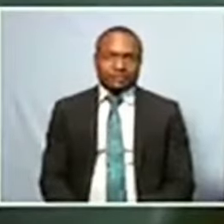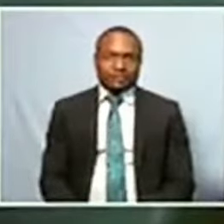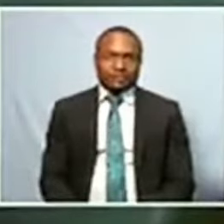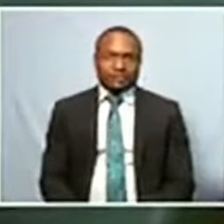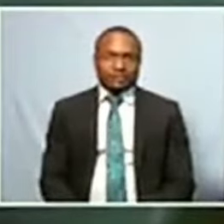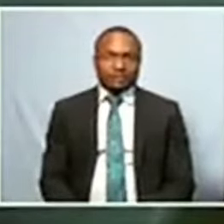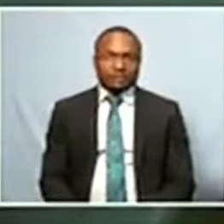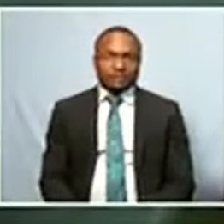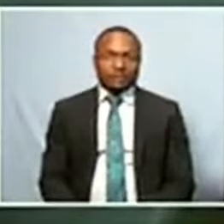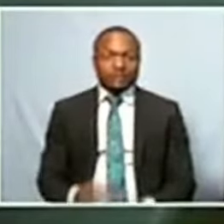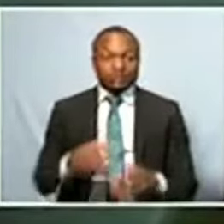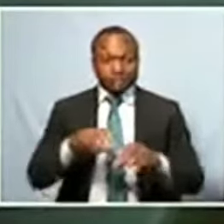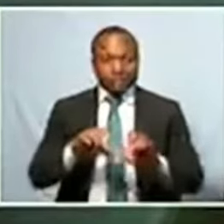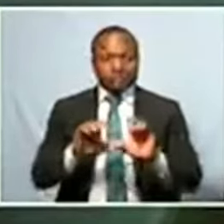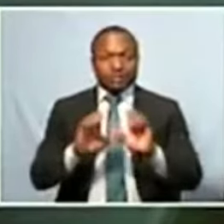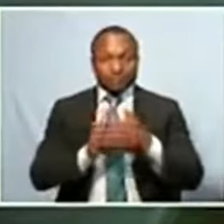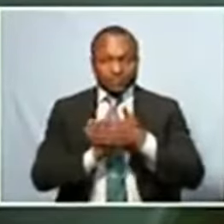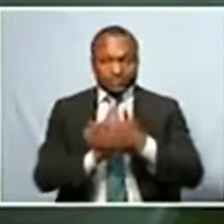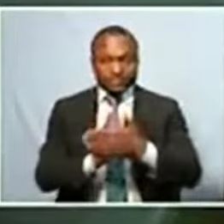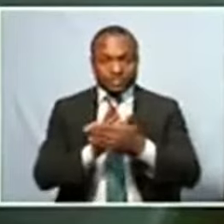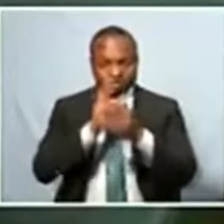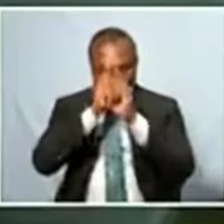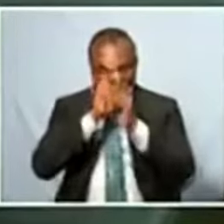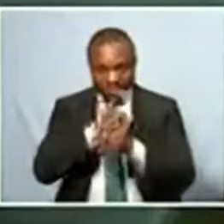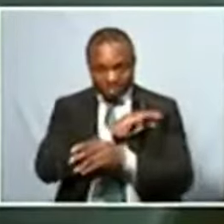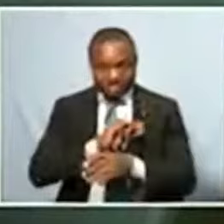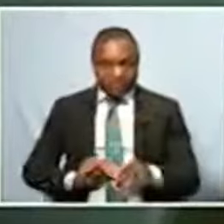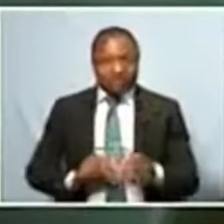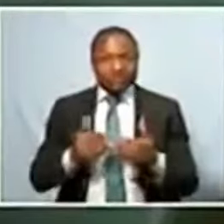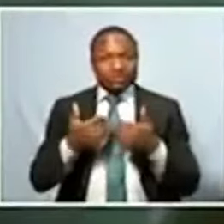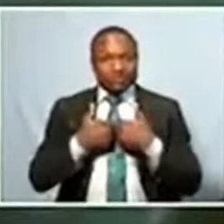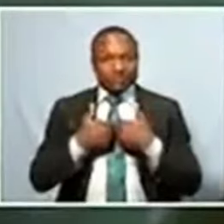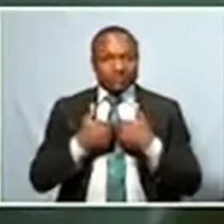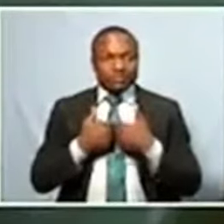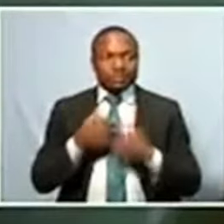So proceed as guided, honorable member. You still have a minute